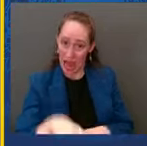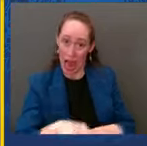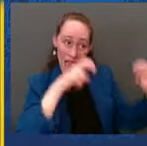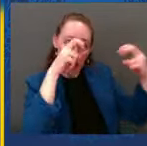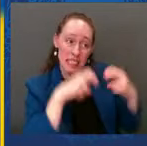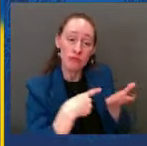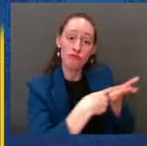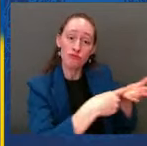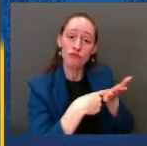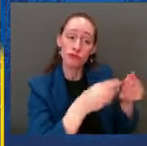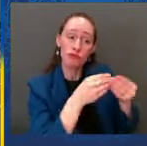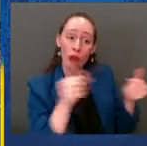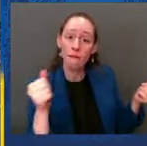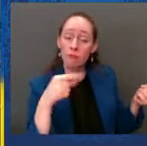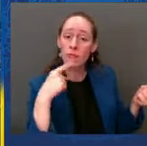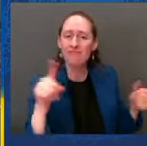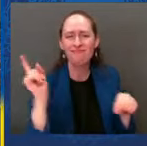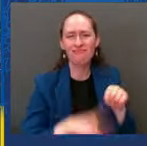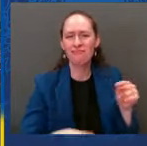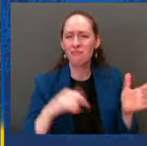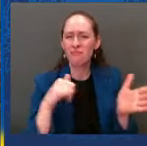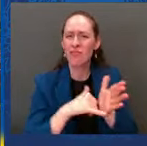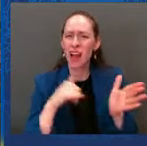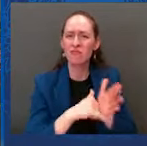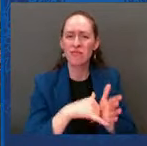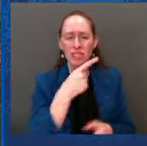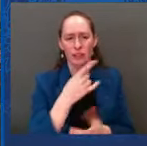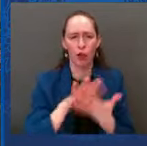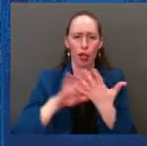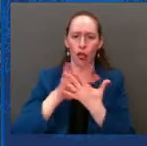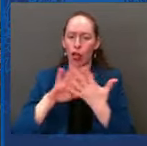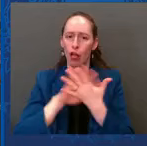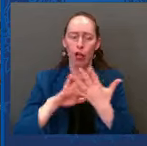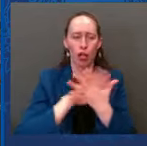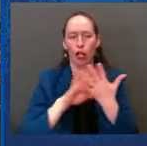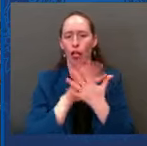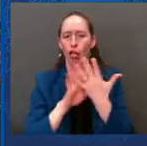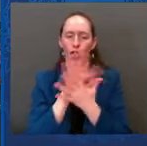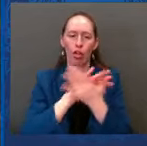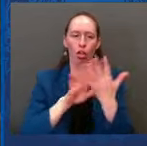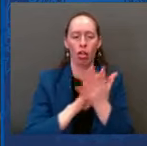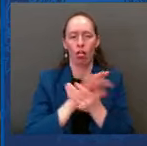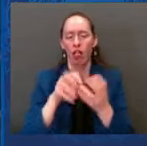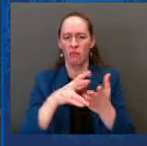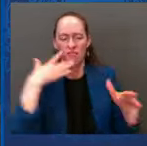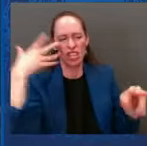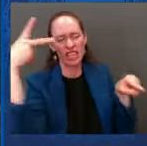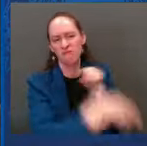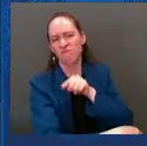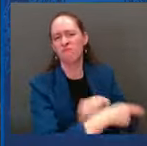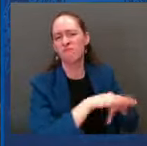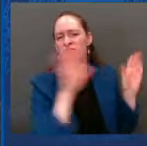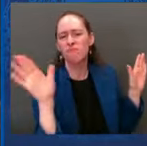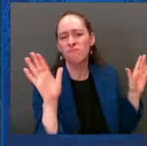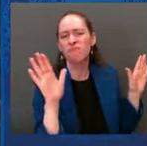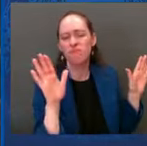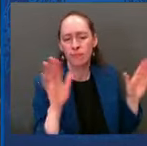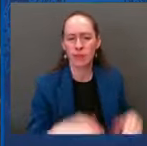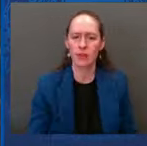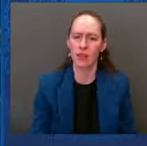has to be stopped there at all costs. Today, this can be stopped only by modern armaments, because this is what Ukraine needs.